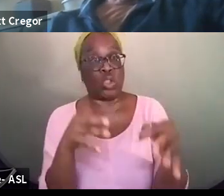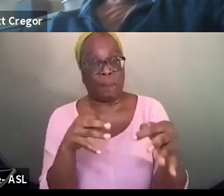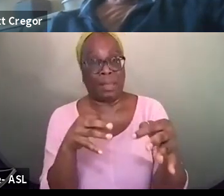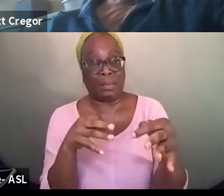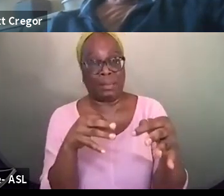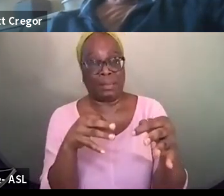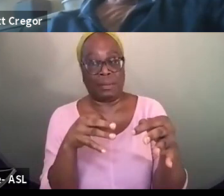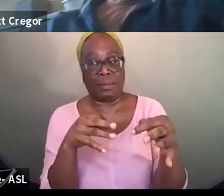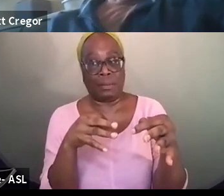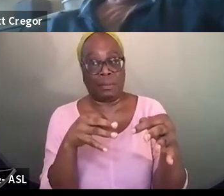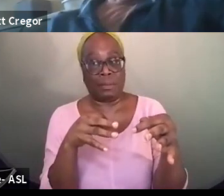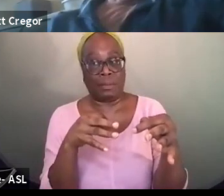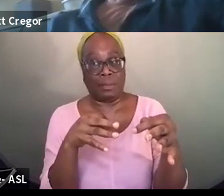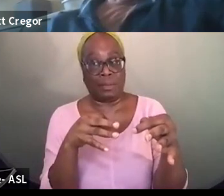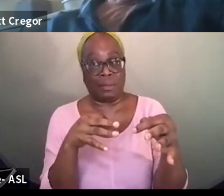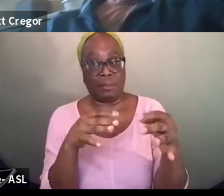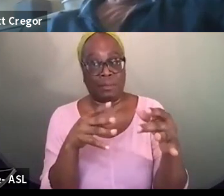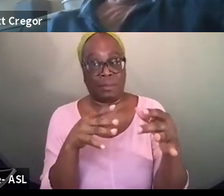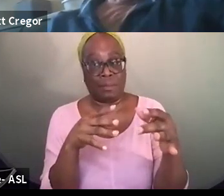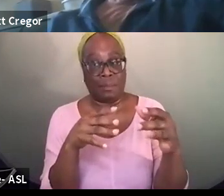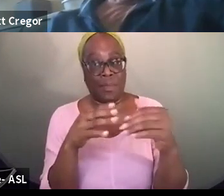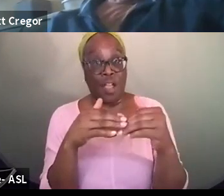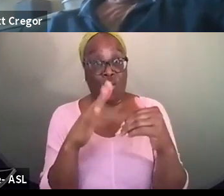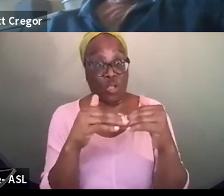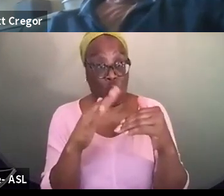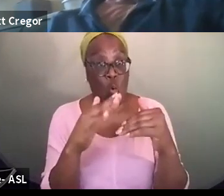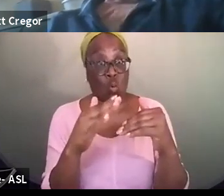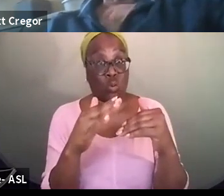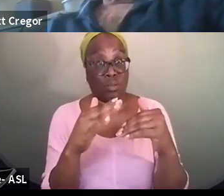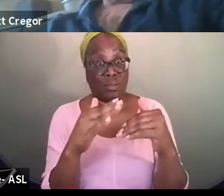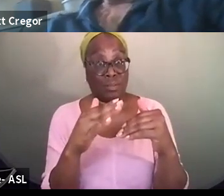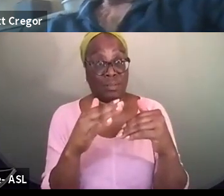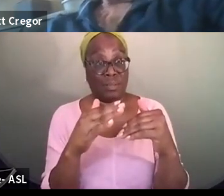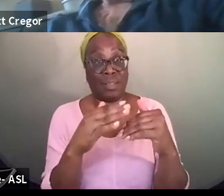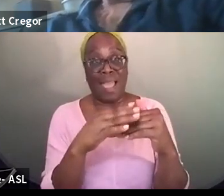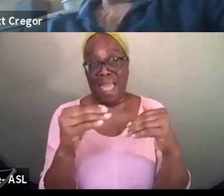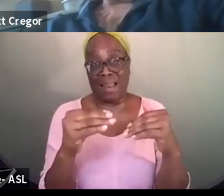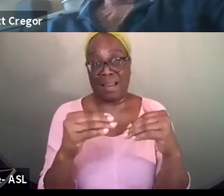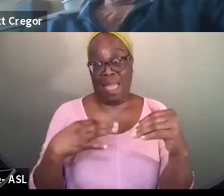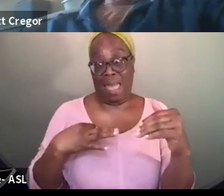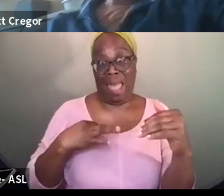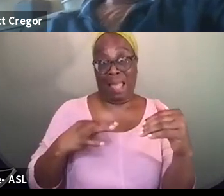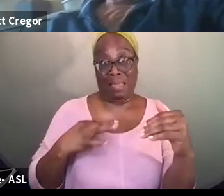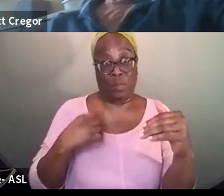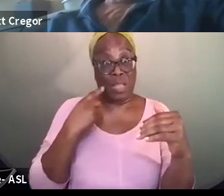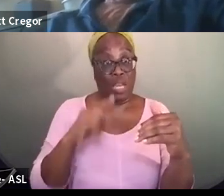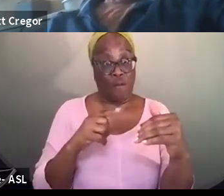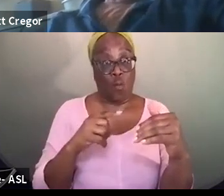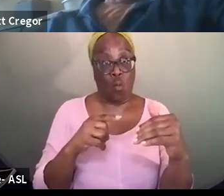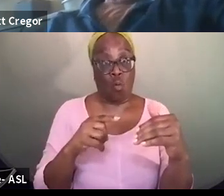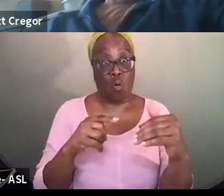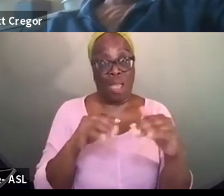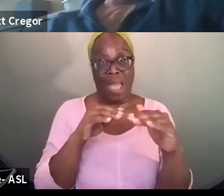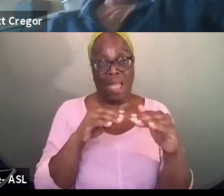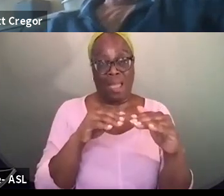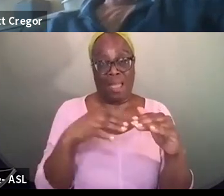limit to determine the eligibility of the applicant pool. That the test vendor